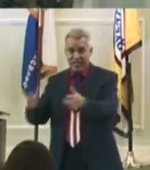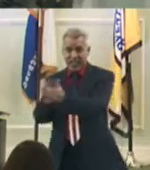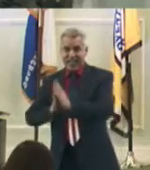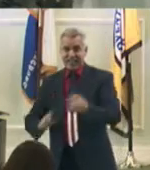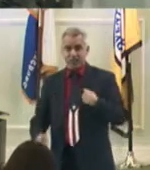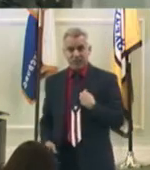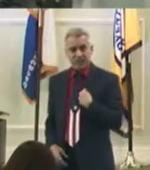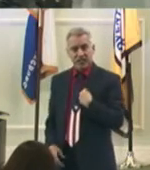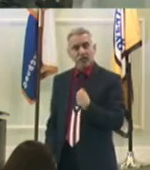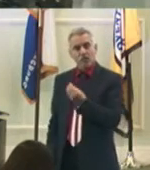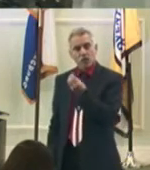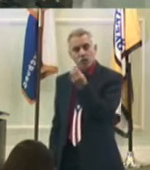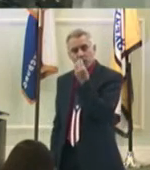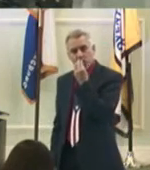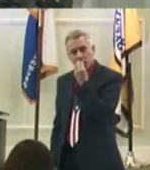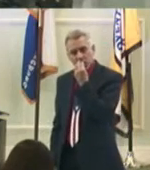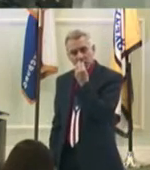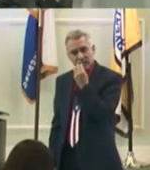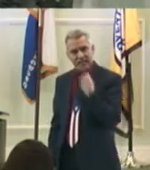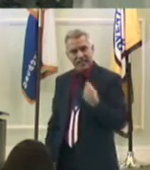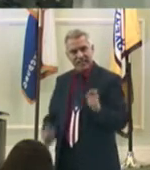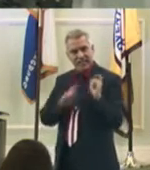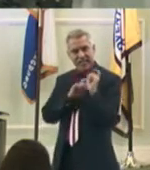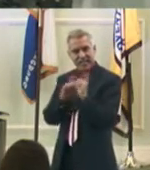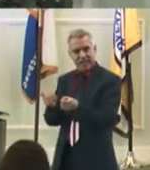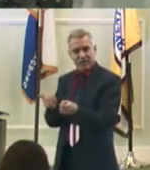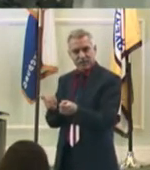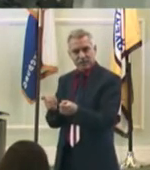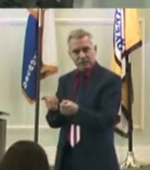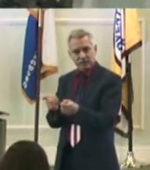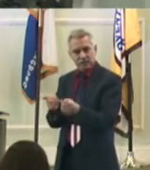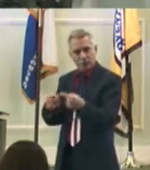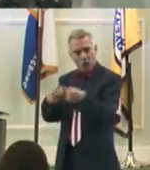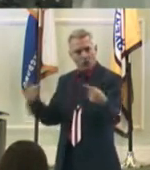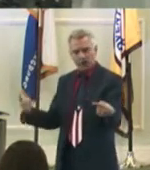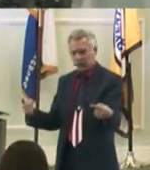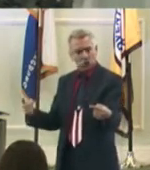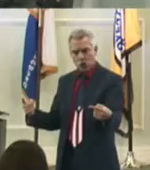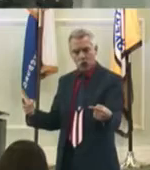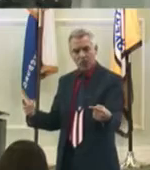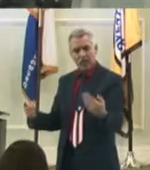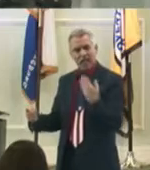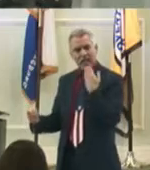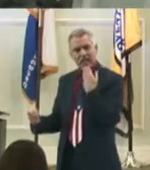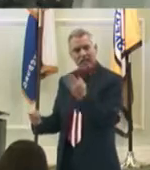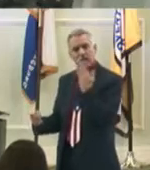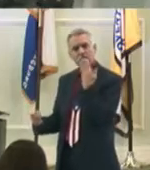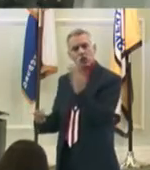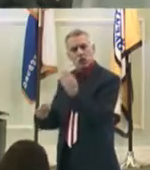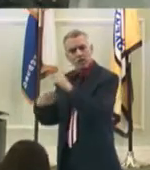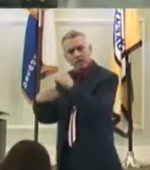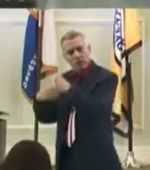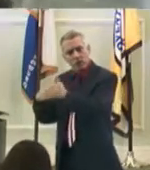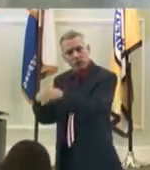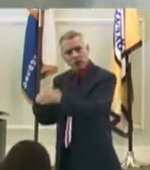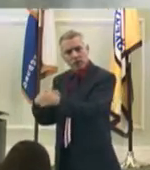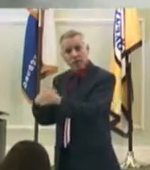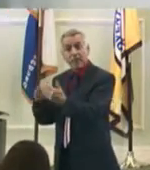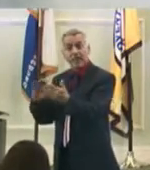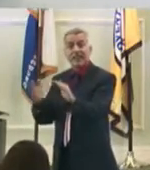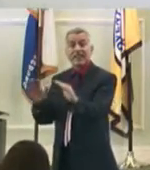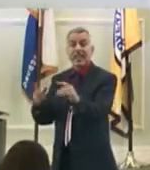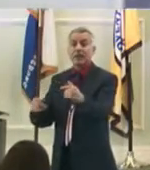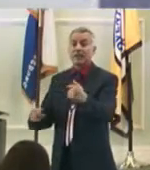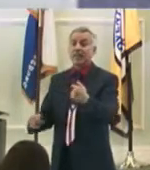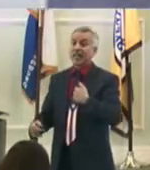ye then being evil know how to give good gifts unto your children, how much more shall your heavenly Father